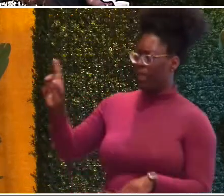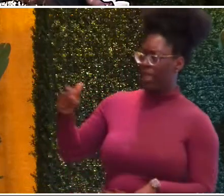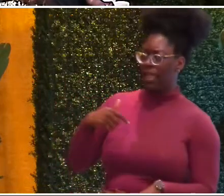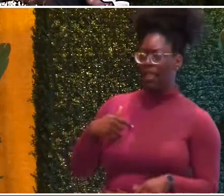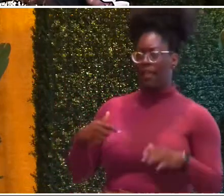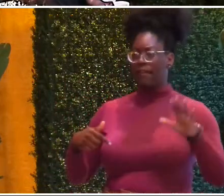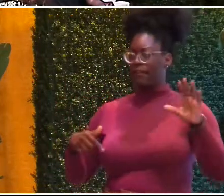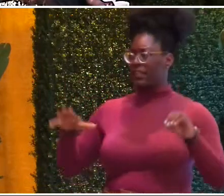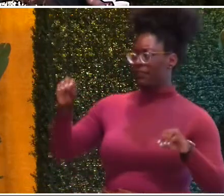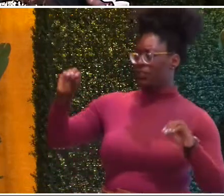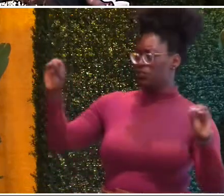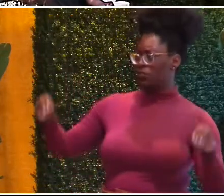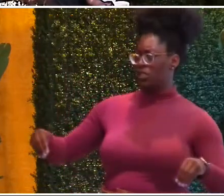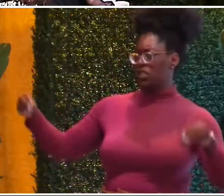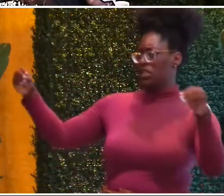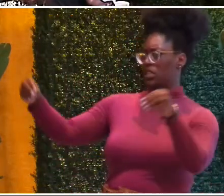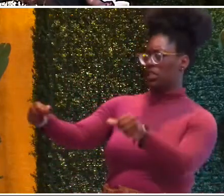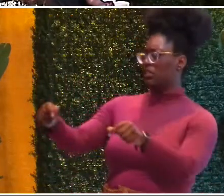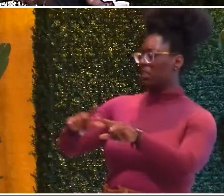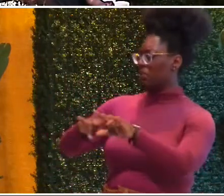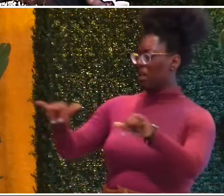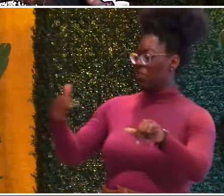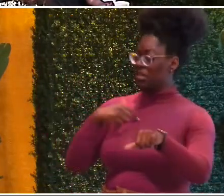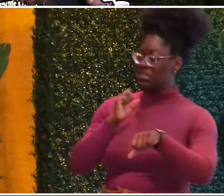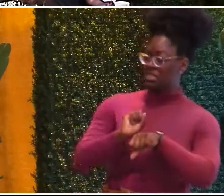90% of the work?